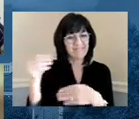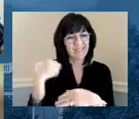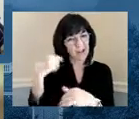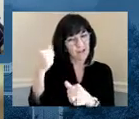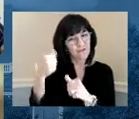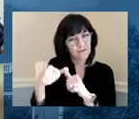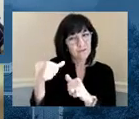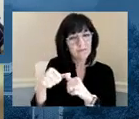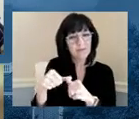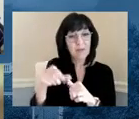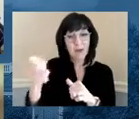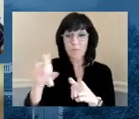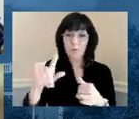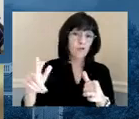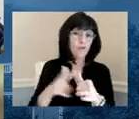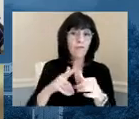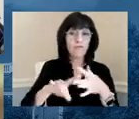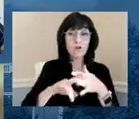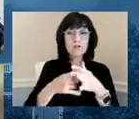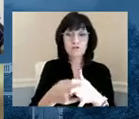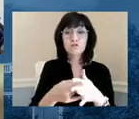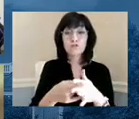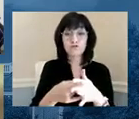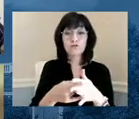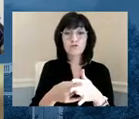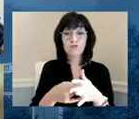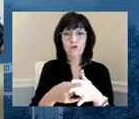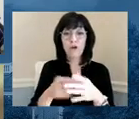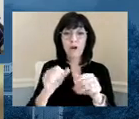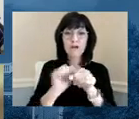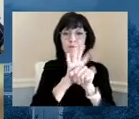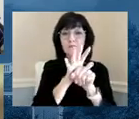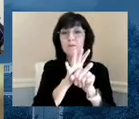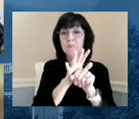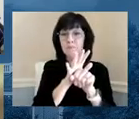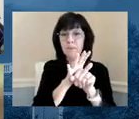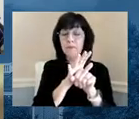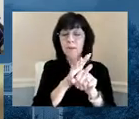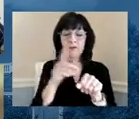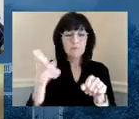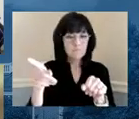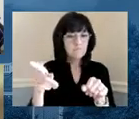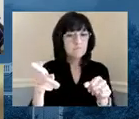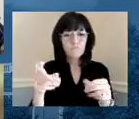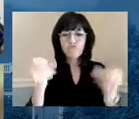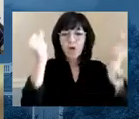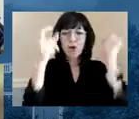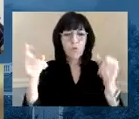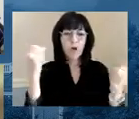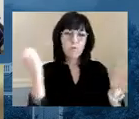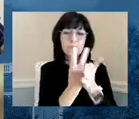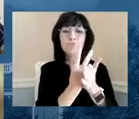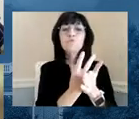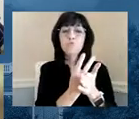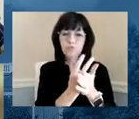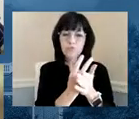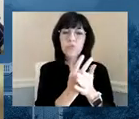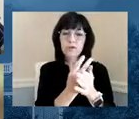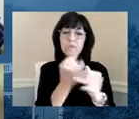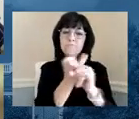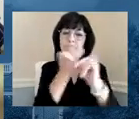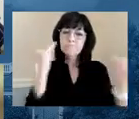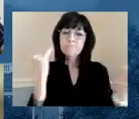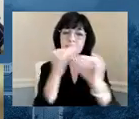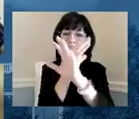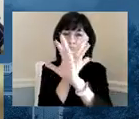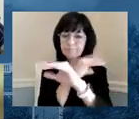the response to the pandemic of telehealth and expanding telehealth access and scope of practice. And